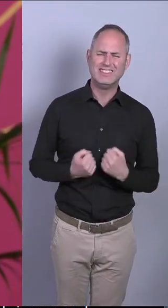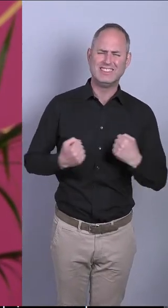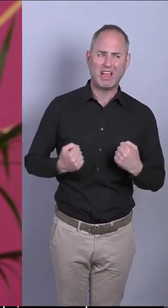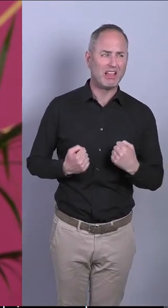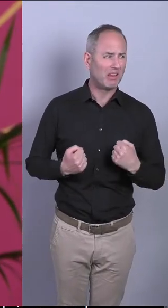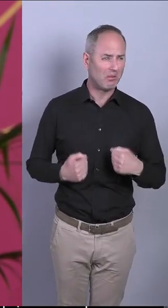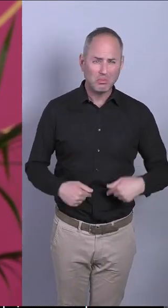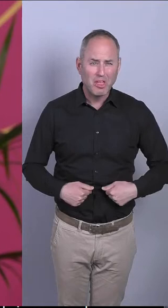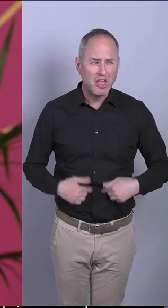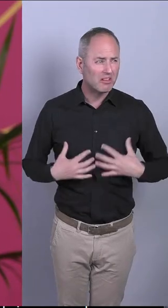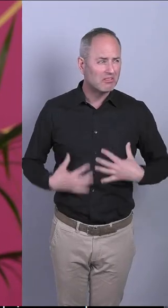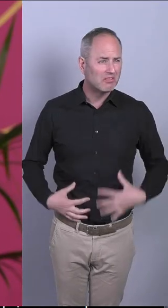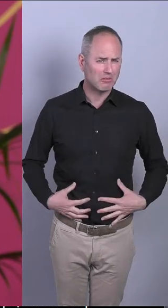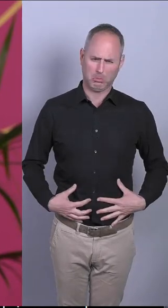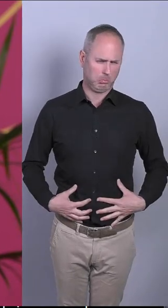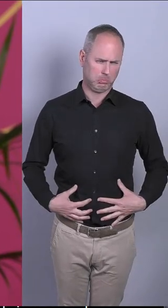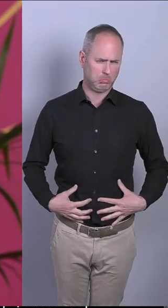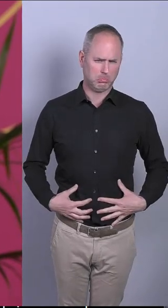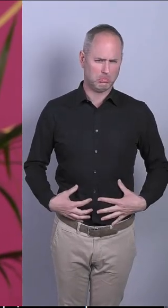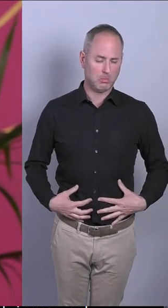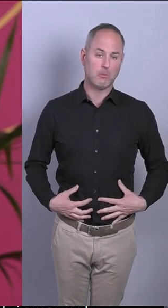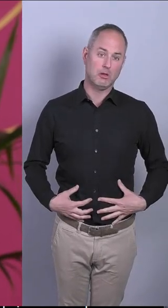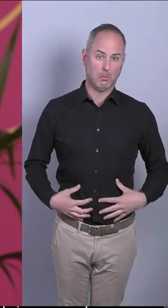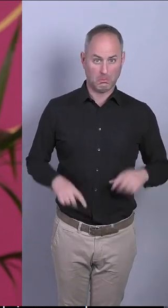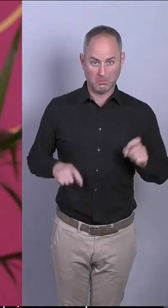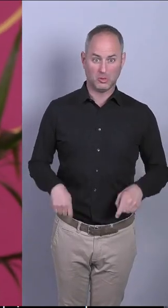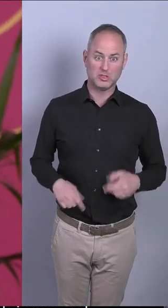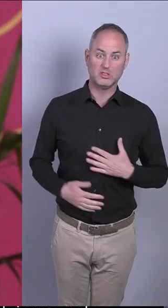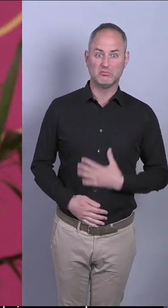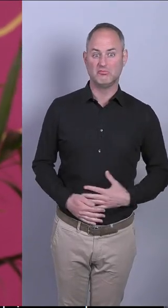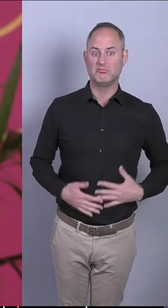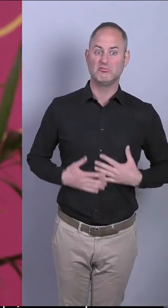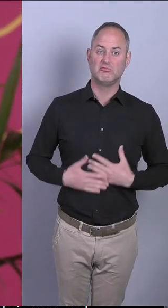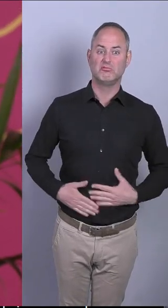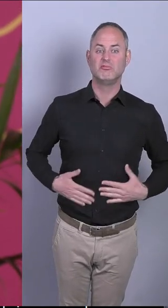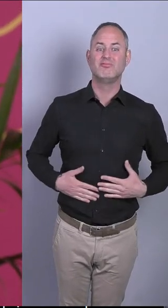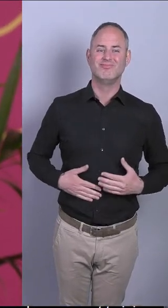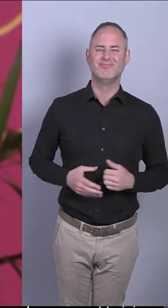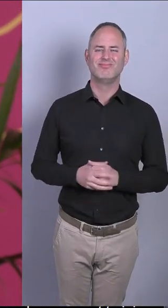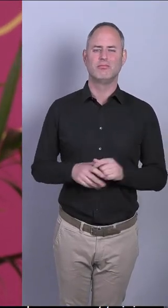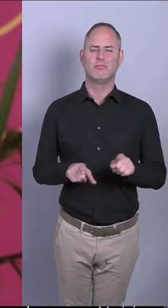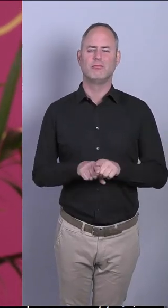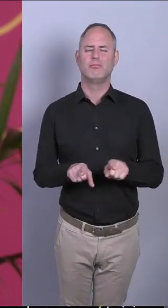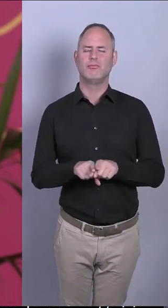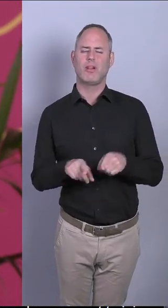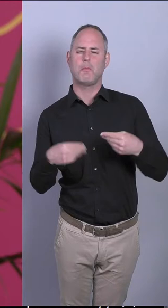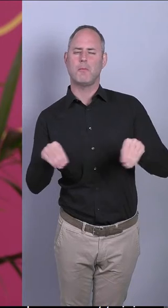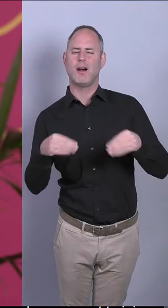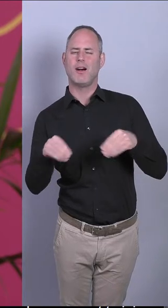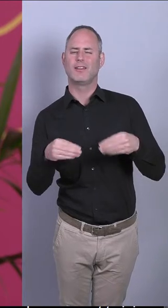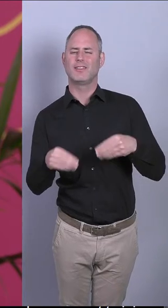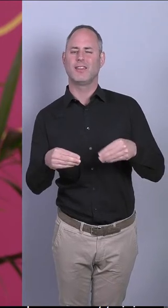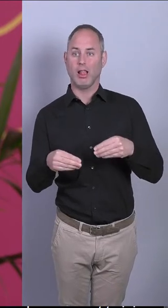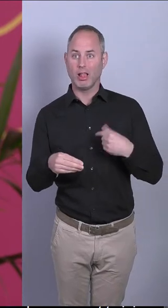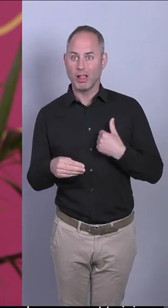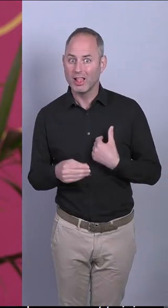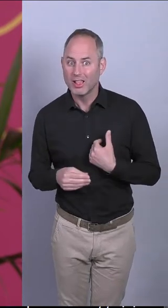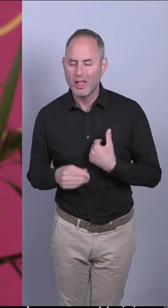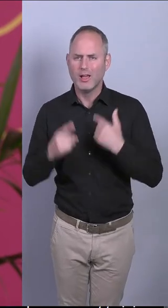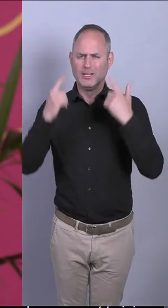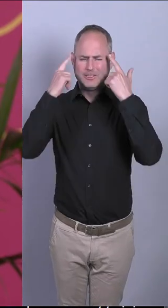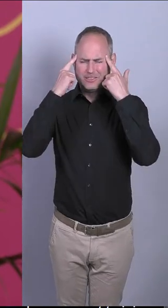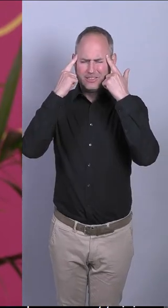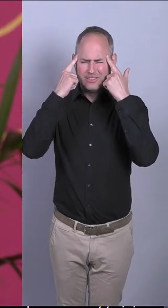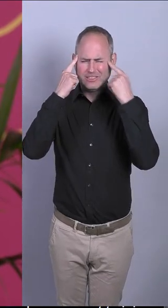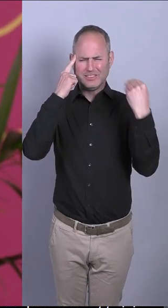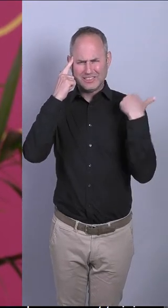core, isn't really a powerhouse. It's rather, I'd say, something that's super relaxing, that's always chilled out, or a mattress